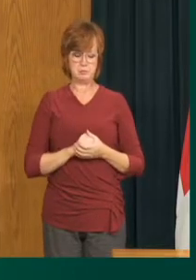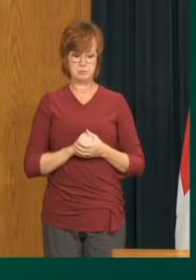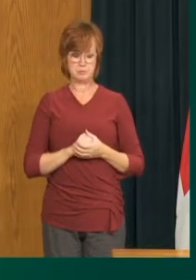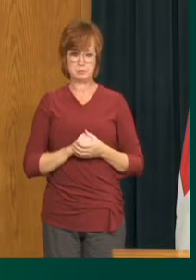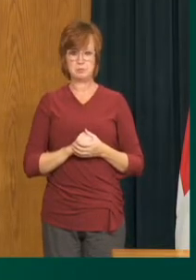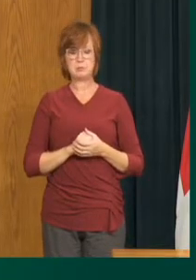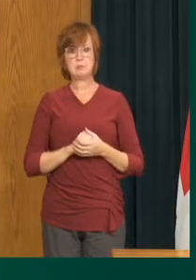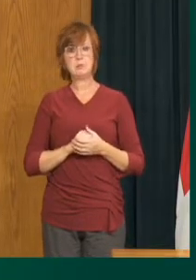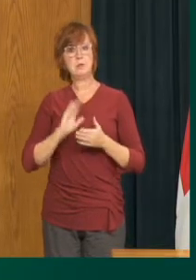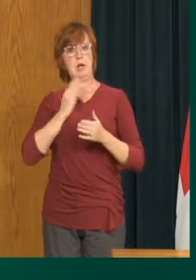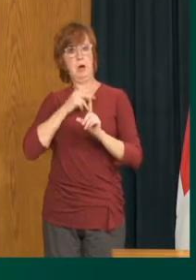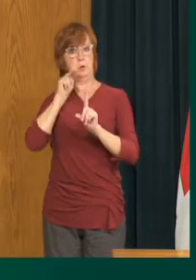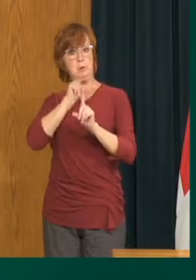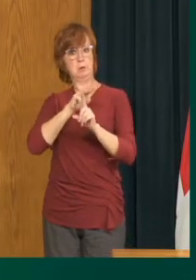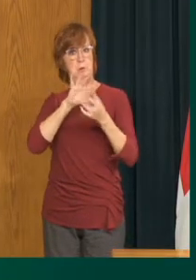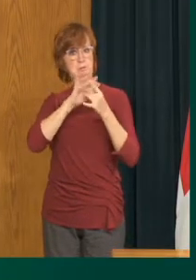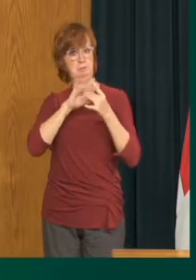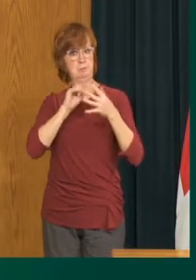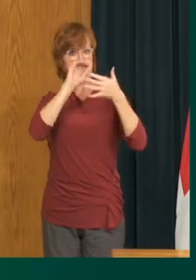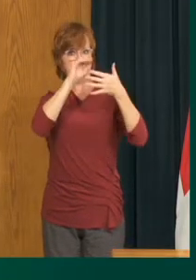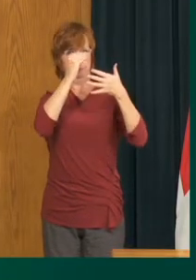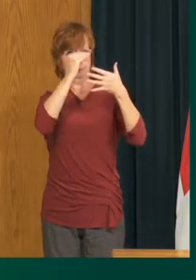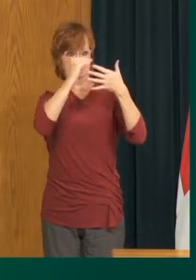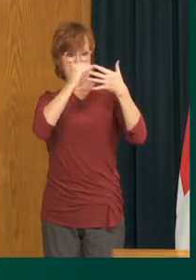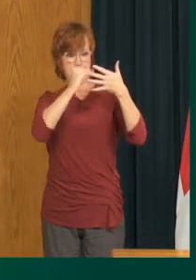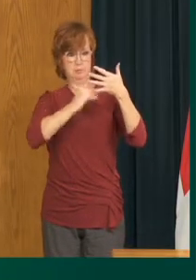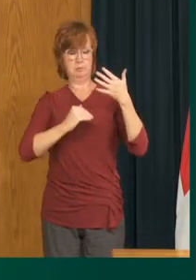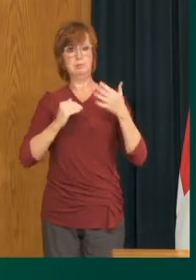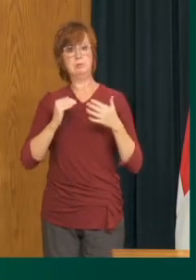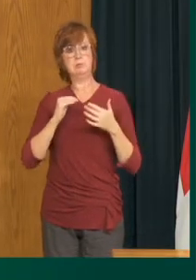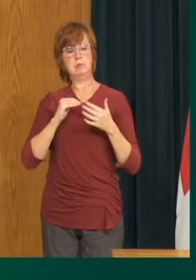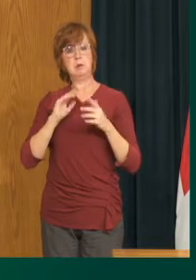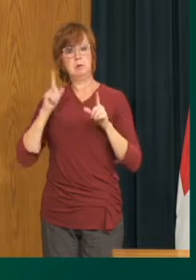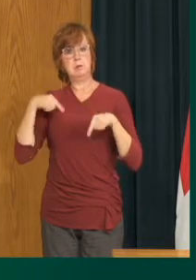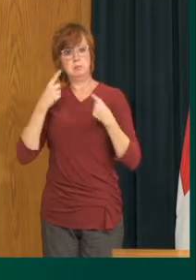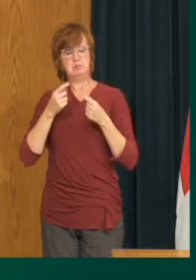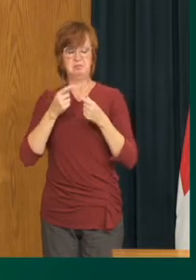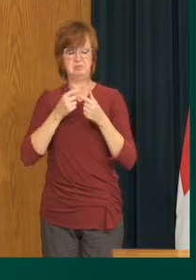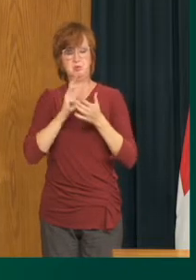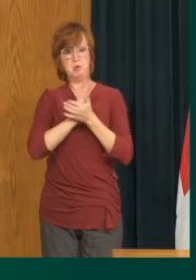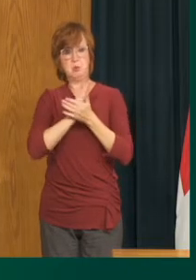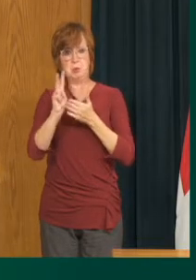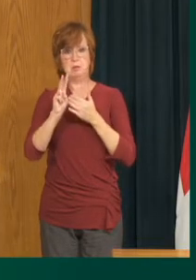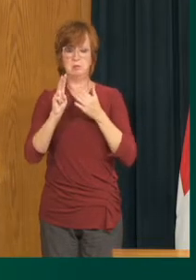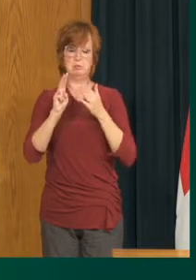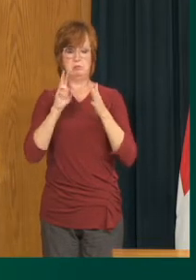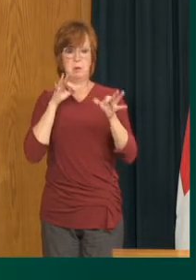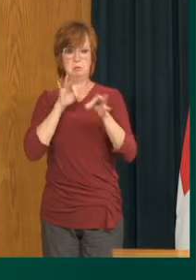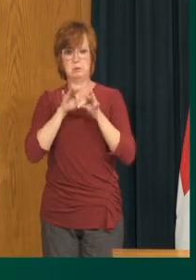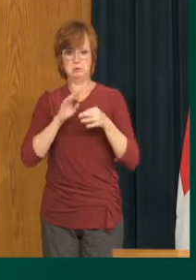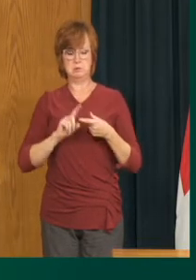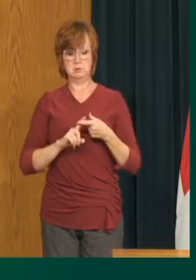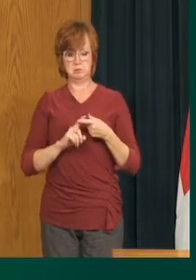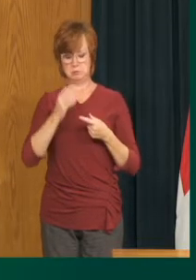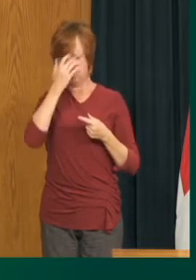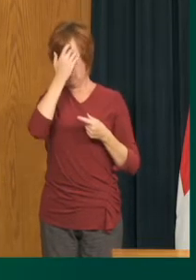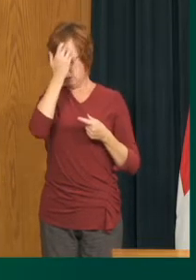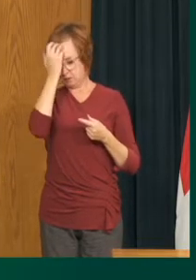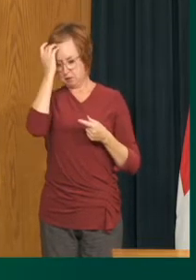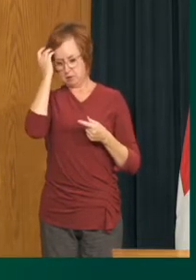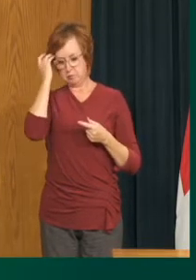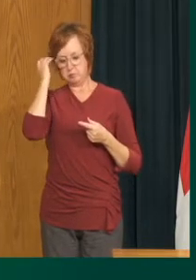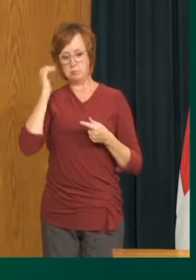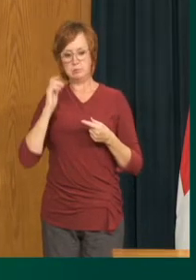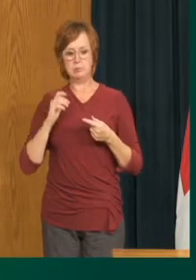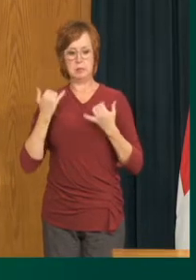our perspective over the last couple of weeks. So like the Premier mentioned, this is our second week of